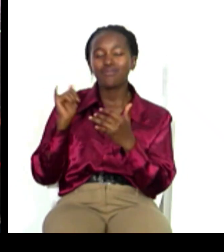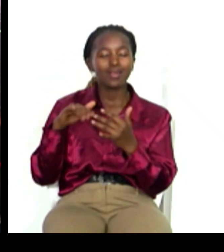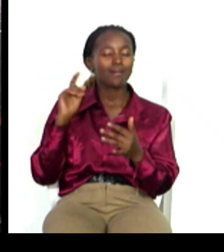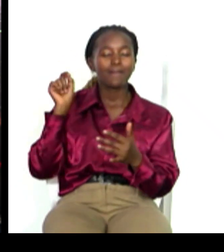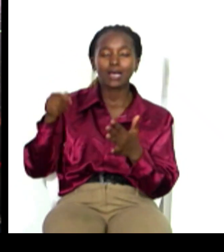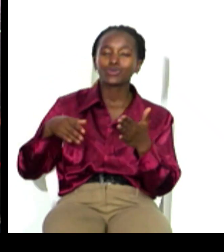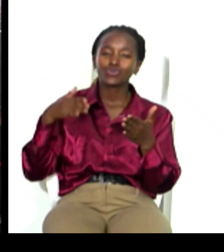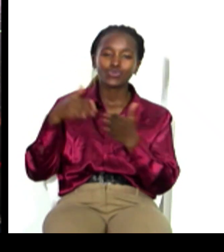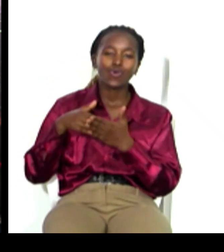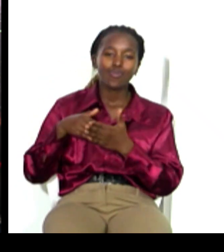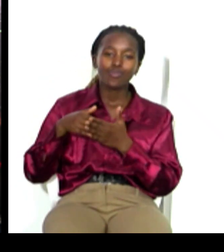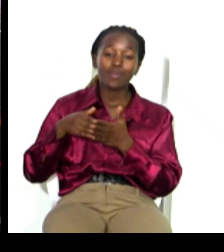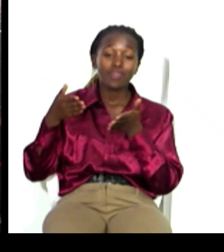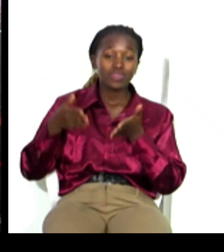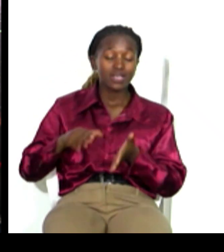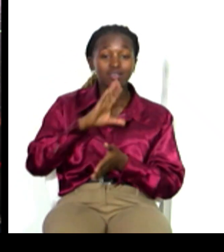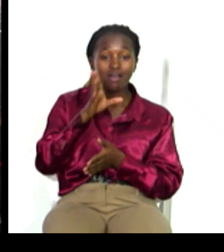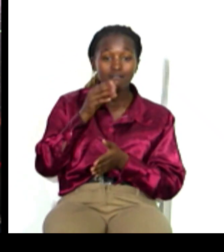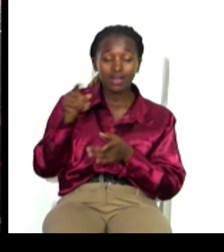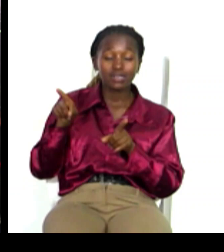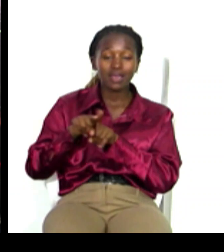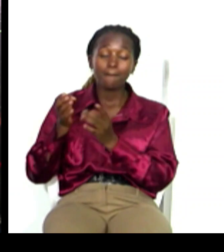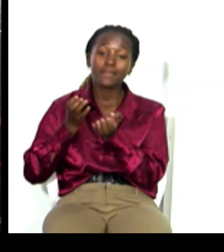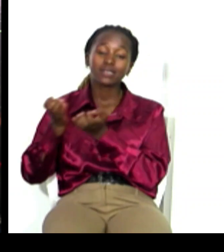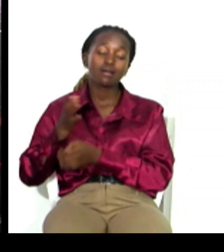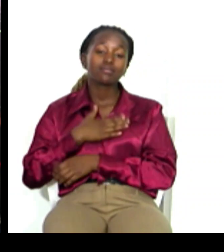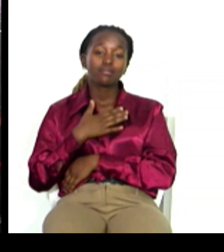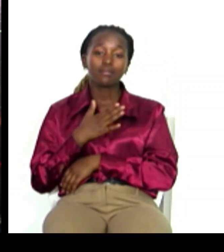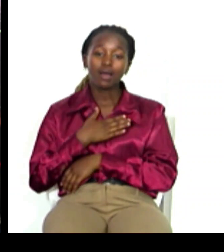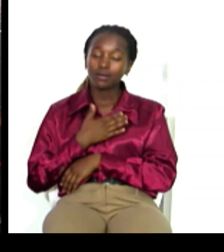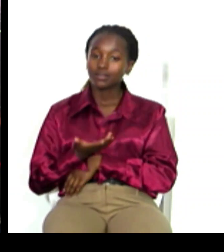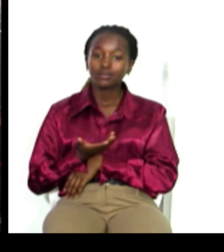and Africa is our business. You know very well that